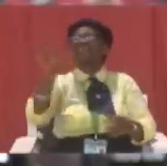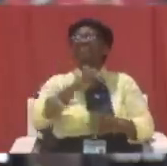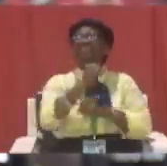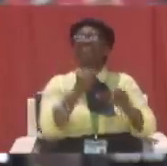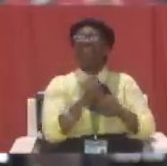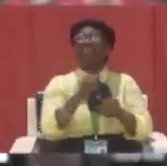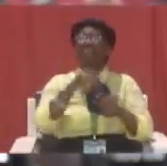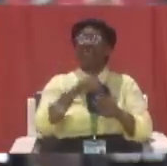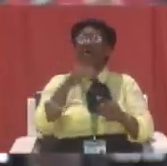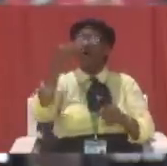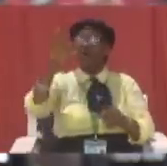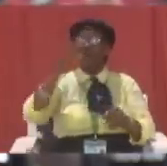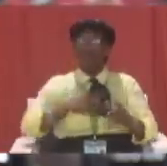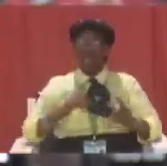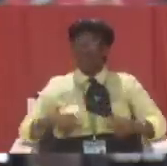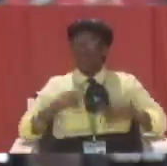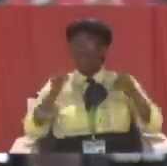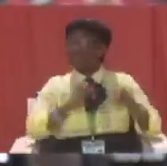of shoes.